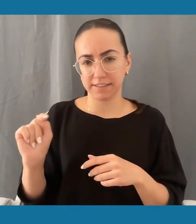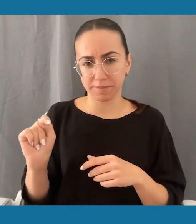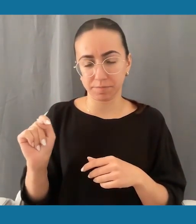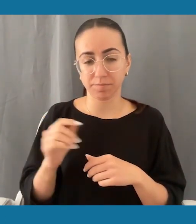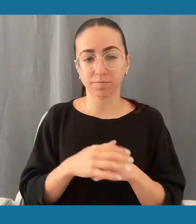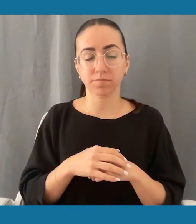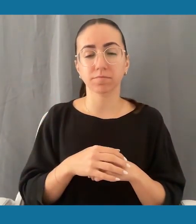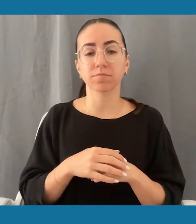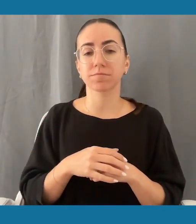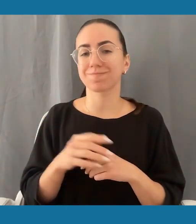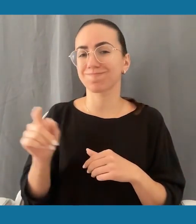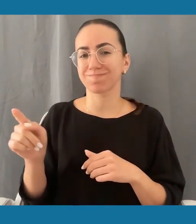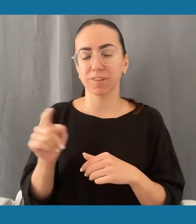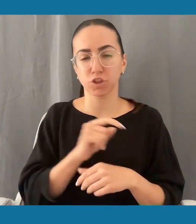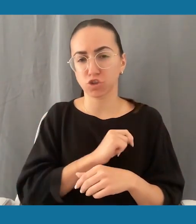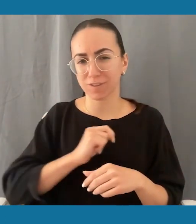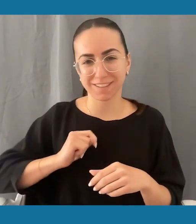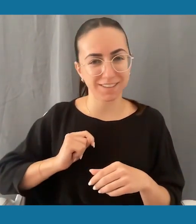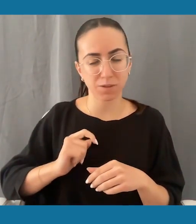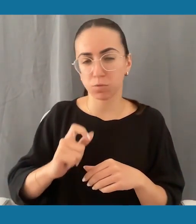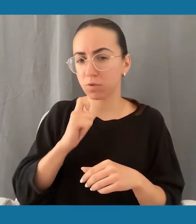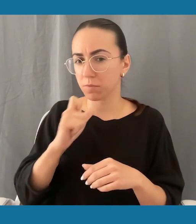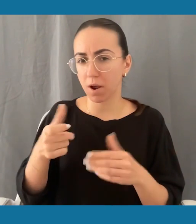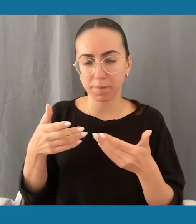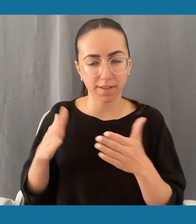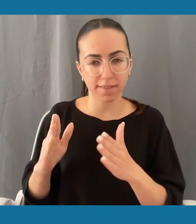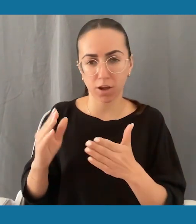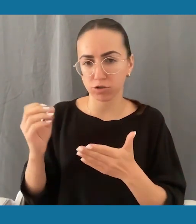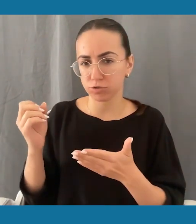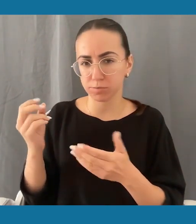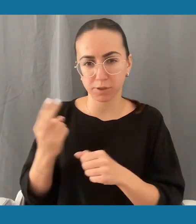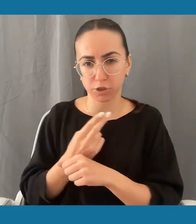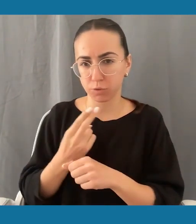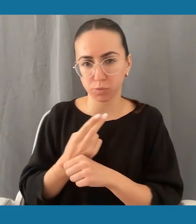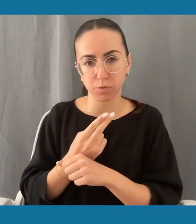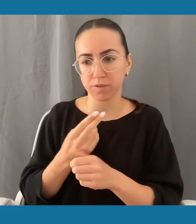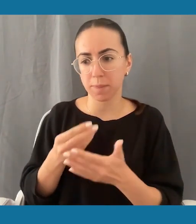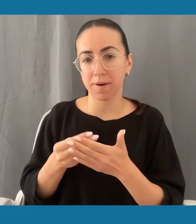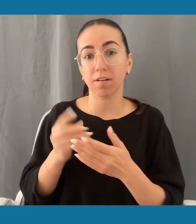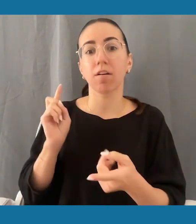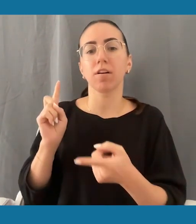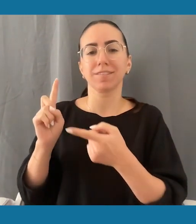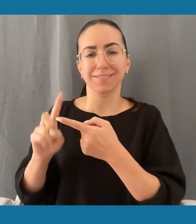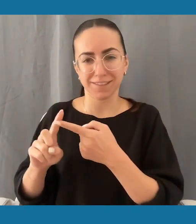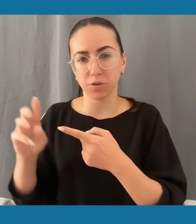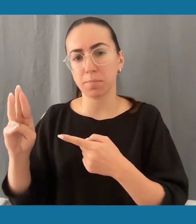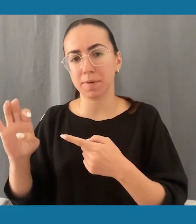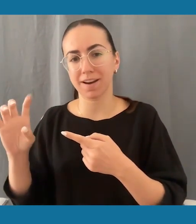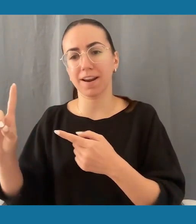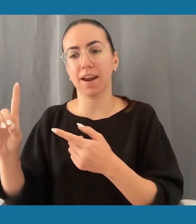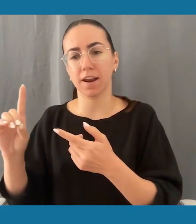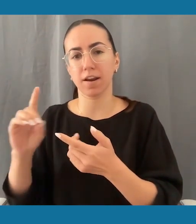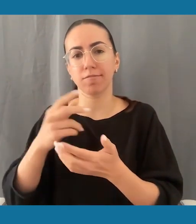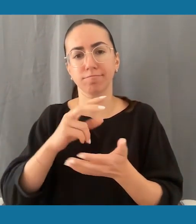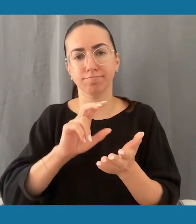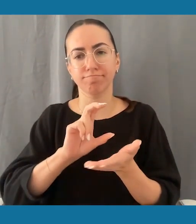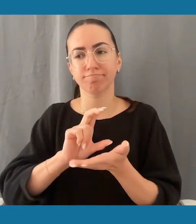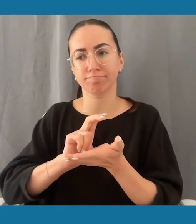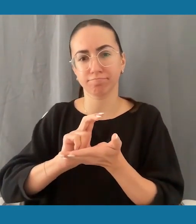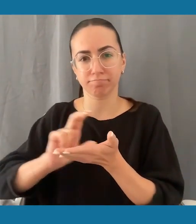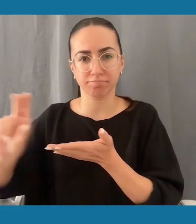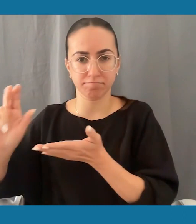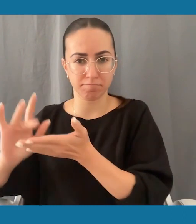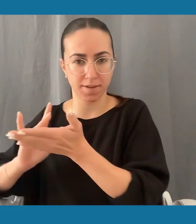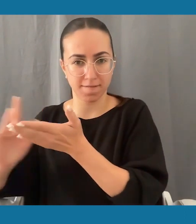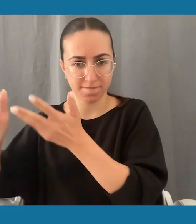will not be permitted to pay those expenses unless and until Medicaid gets paid back and determines that there's in fact money left over. That